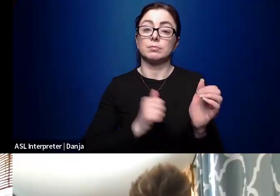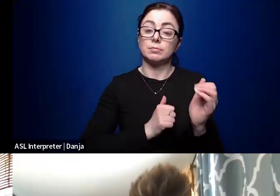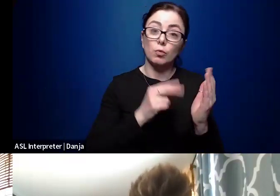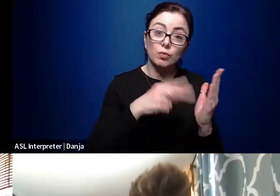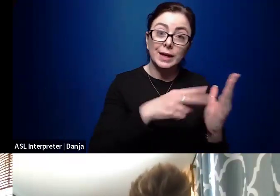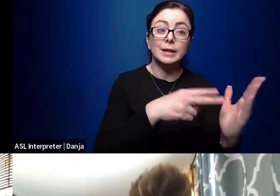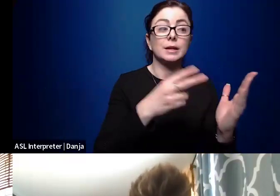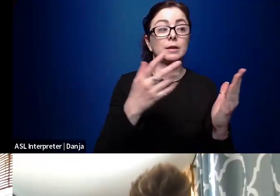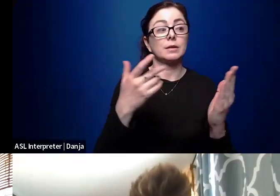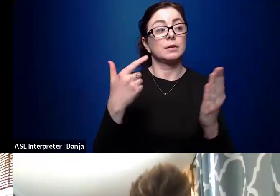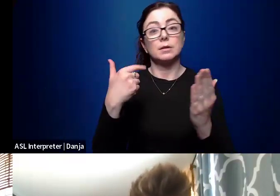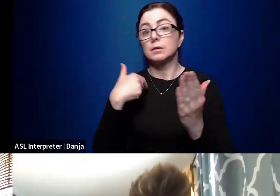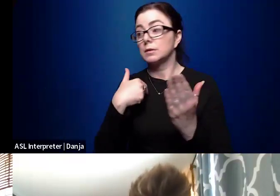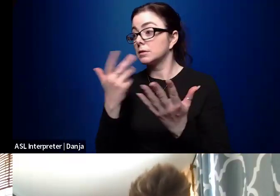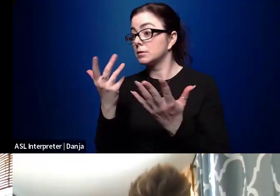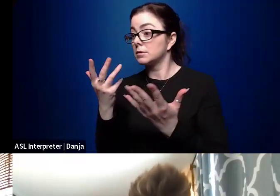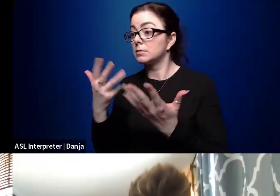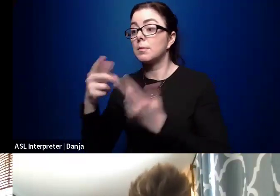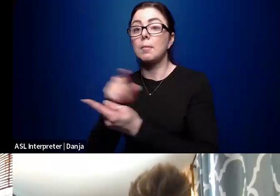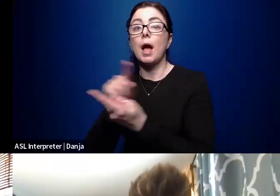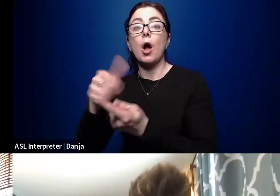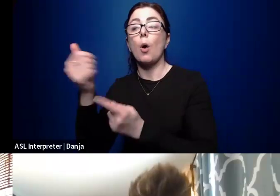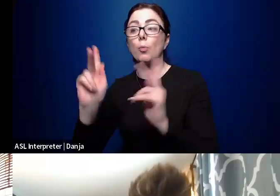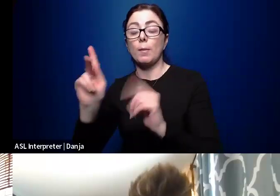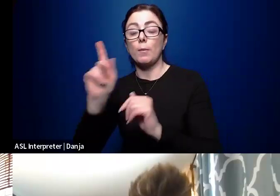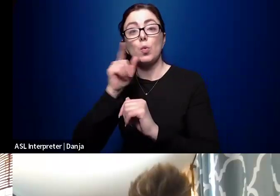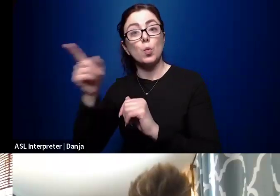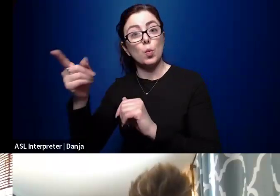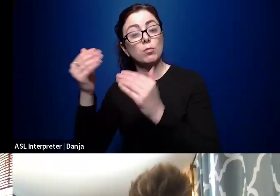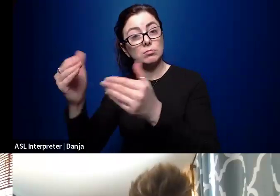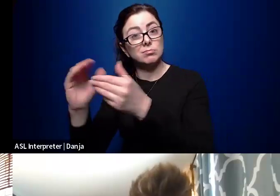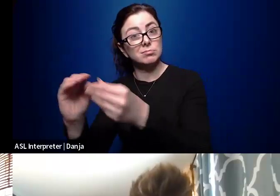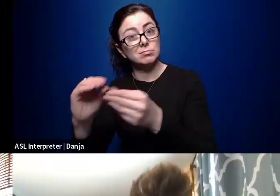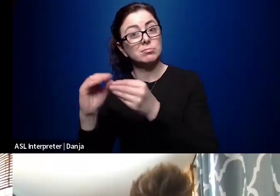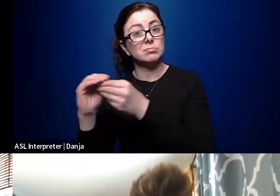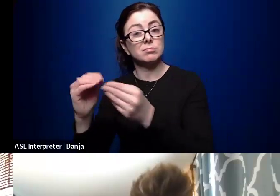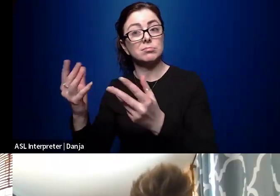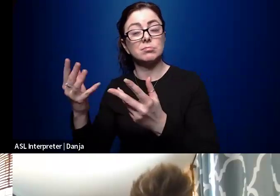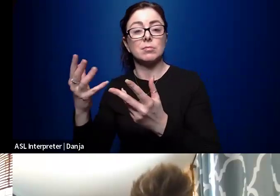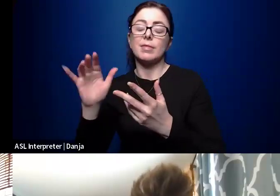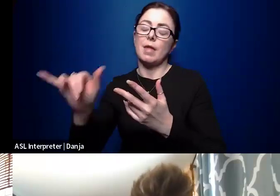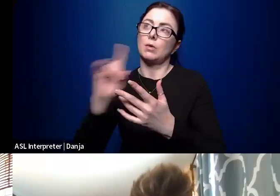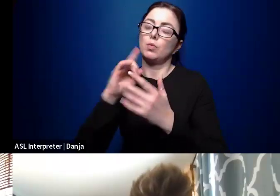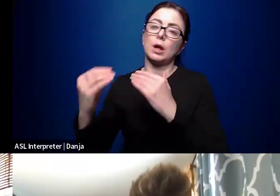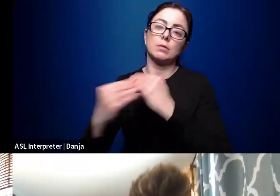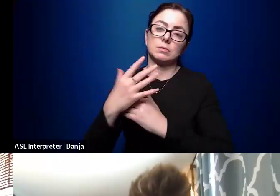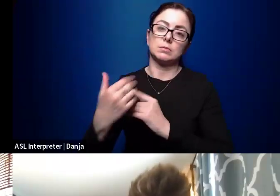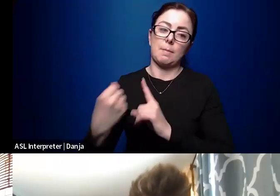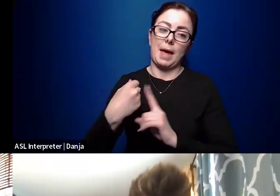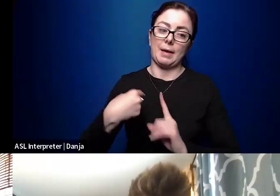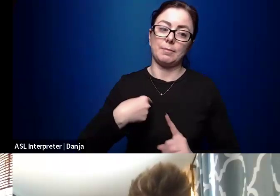around other people who use their voice has been really what's been impactful for me or helped me, use